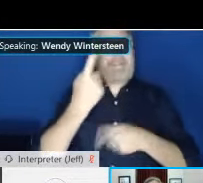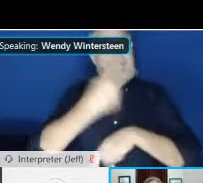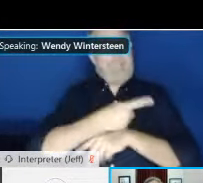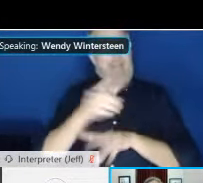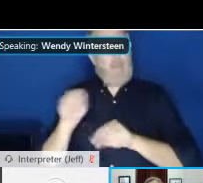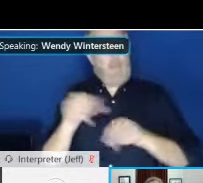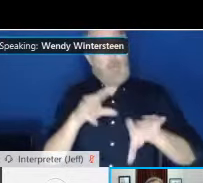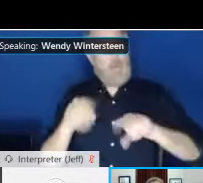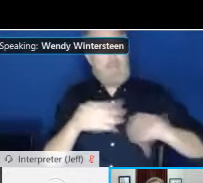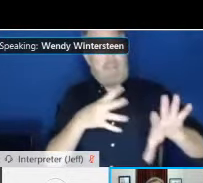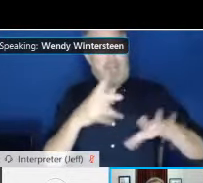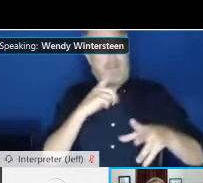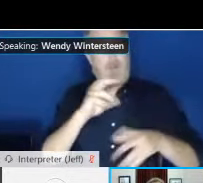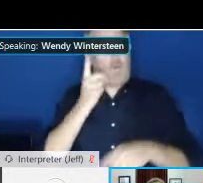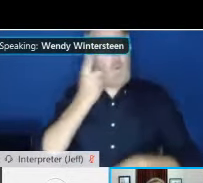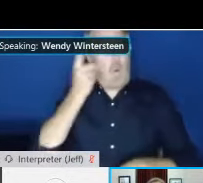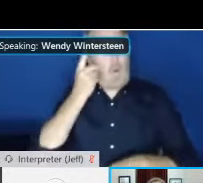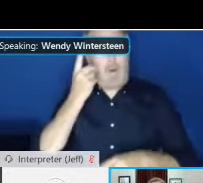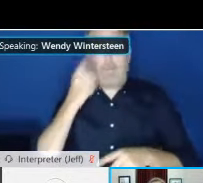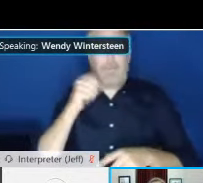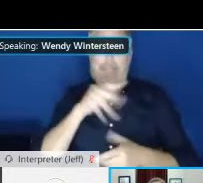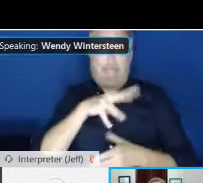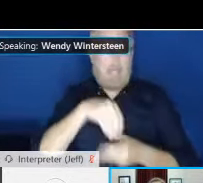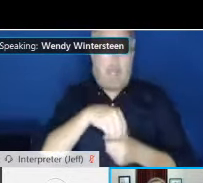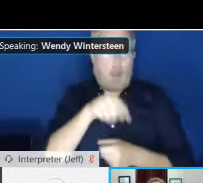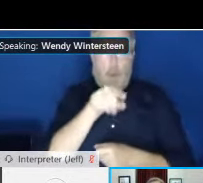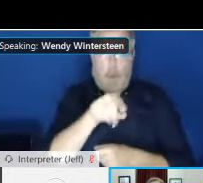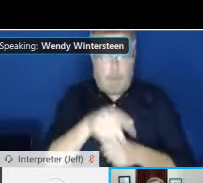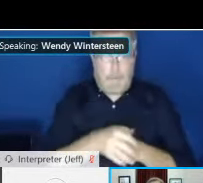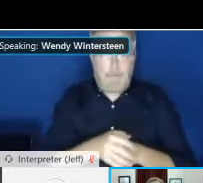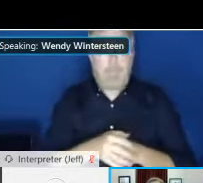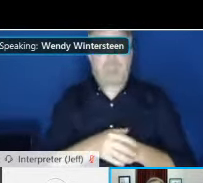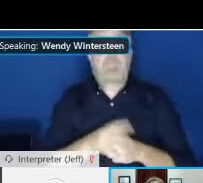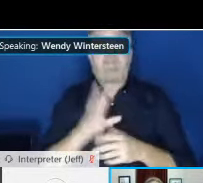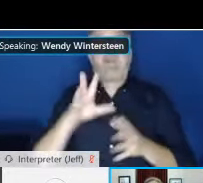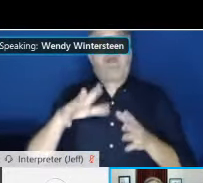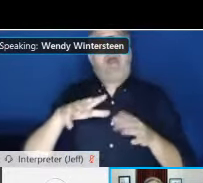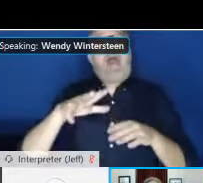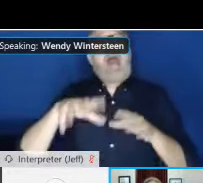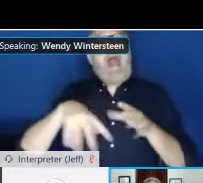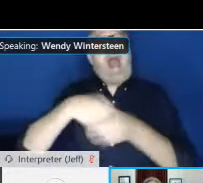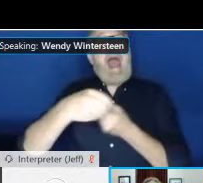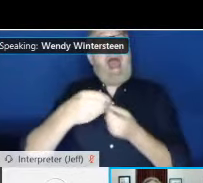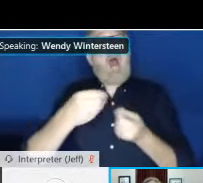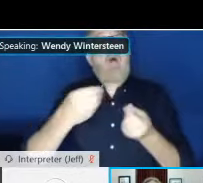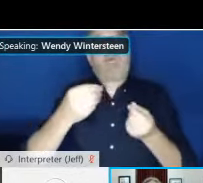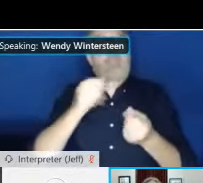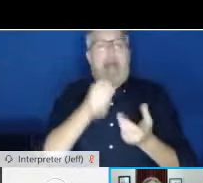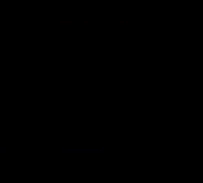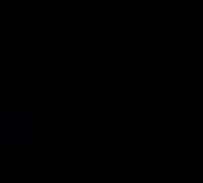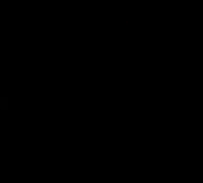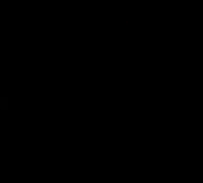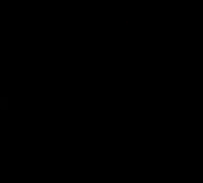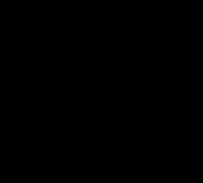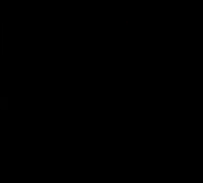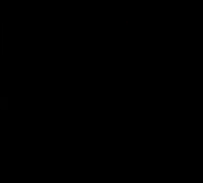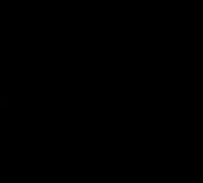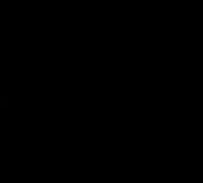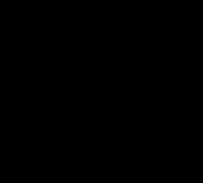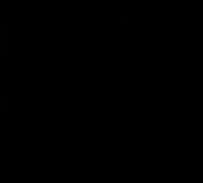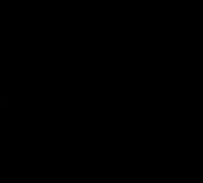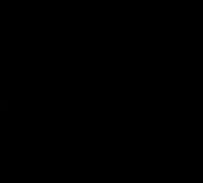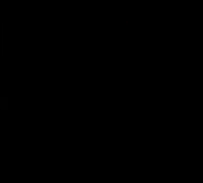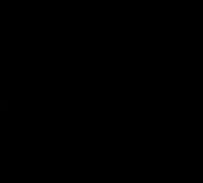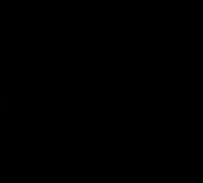residence hall move-in. The risk of exposure off campus seems to be the primary driver of